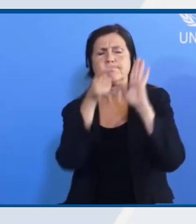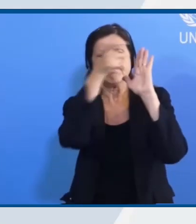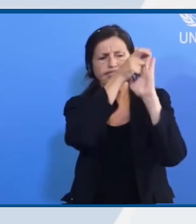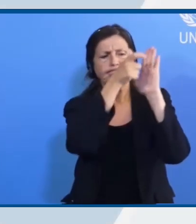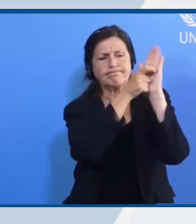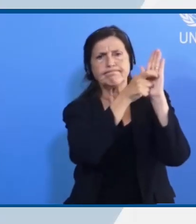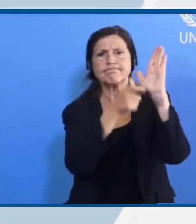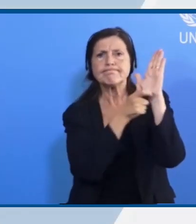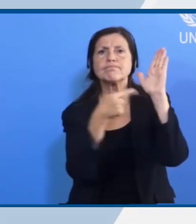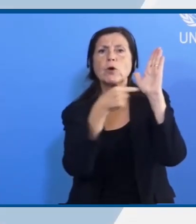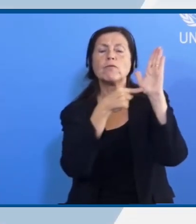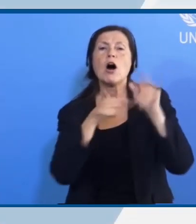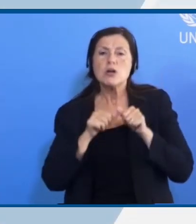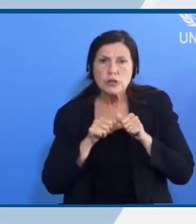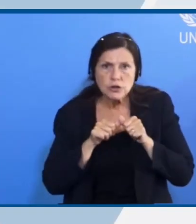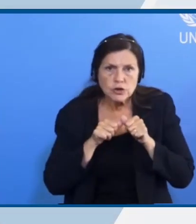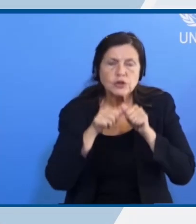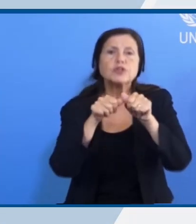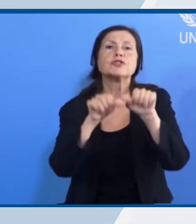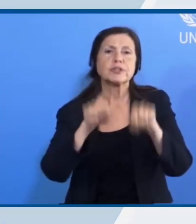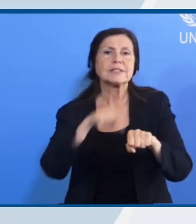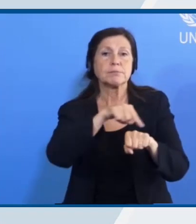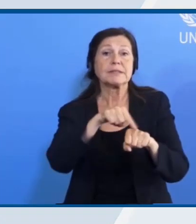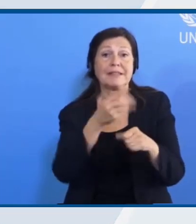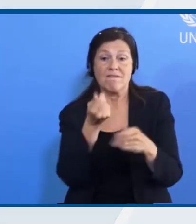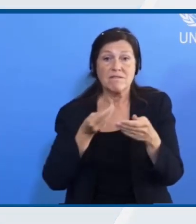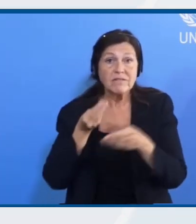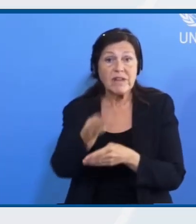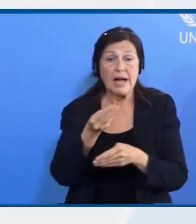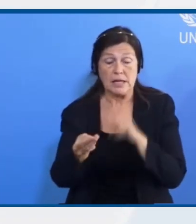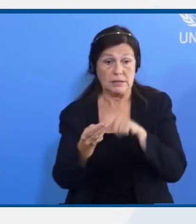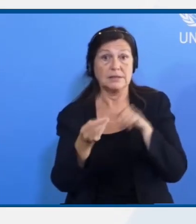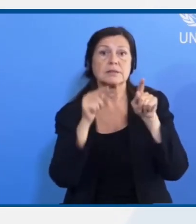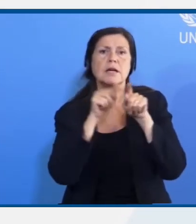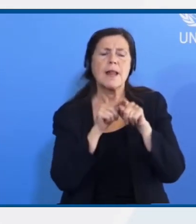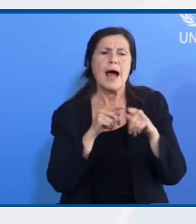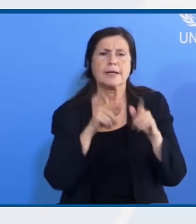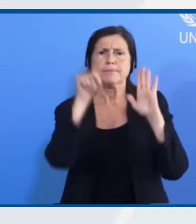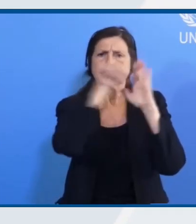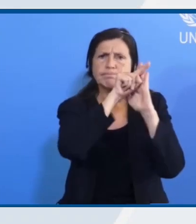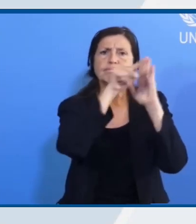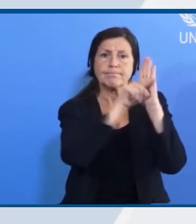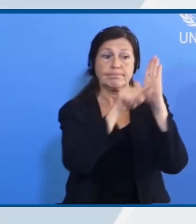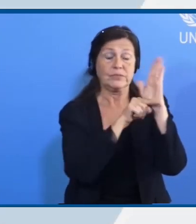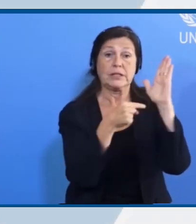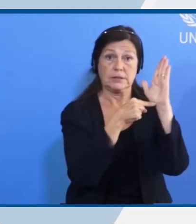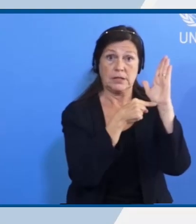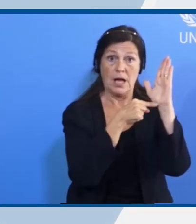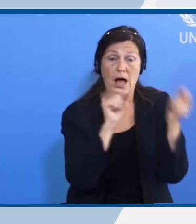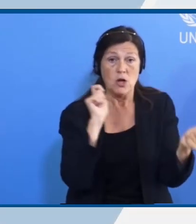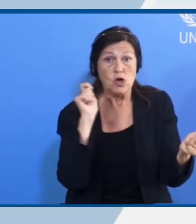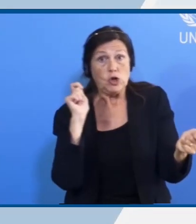sustainable finance, sustainability finance, will change the flow to provide funds for